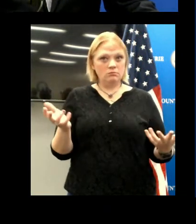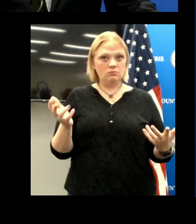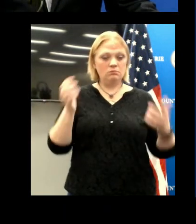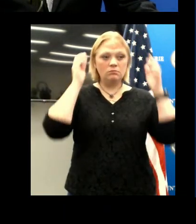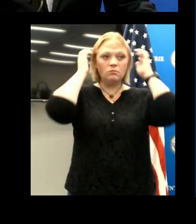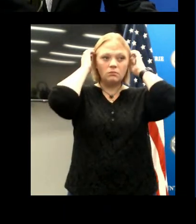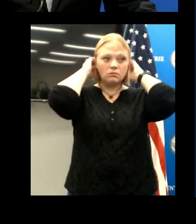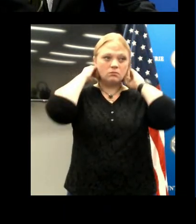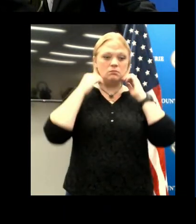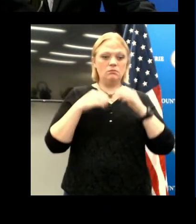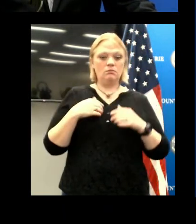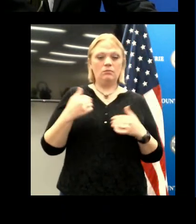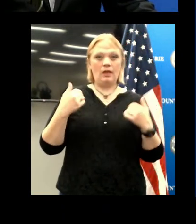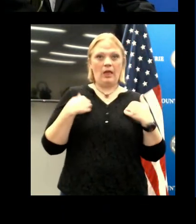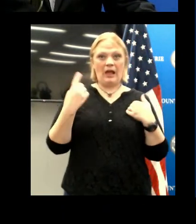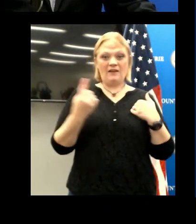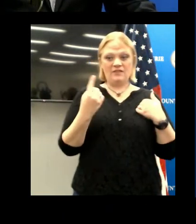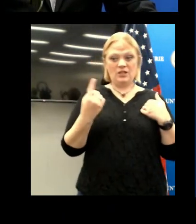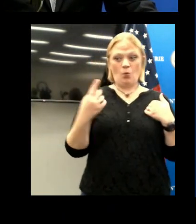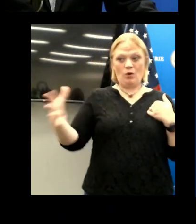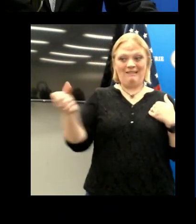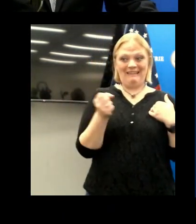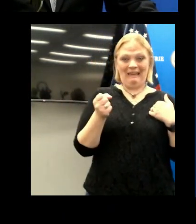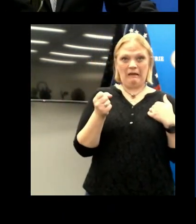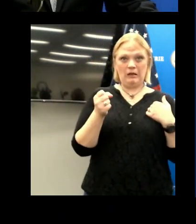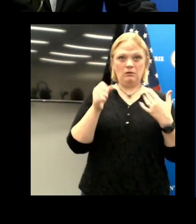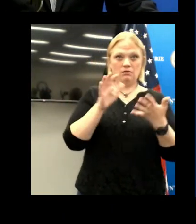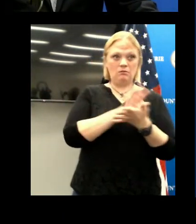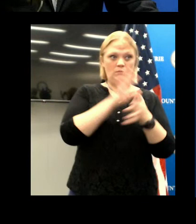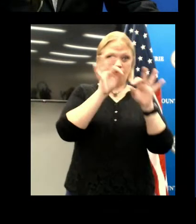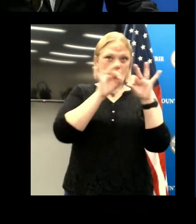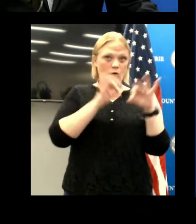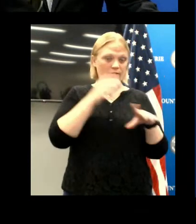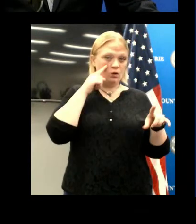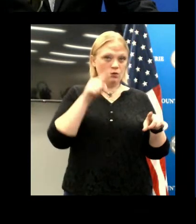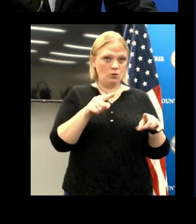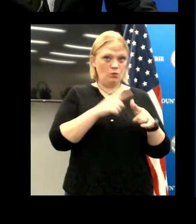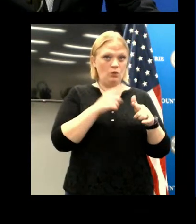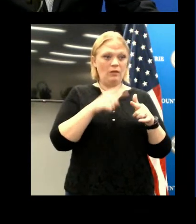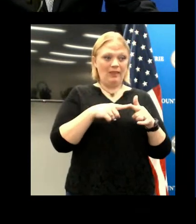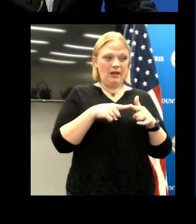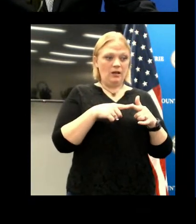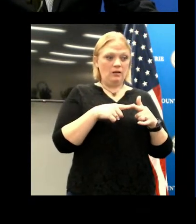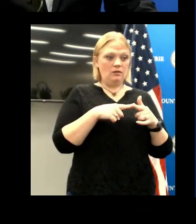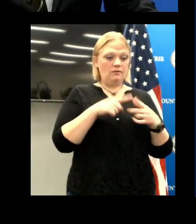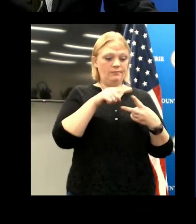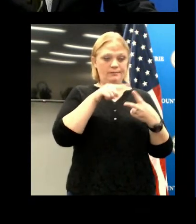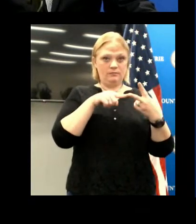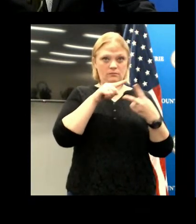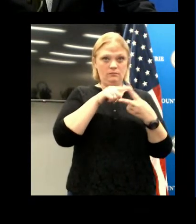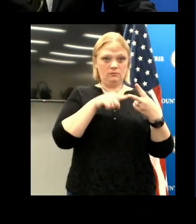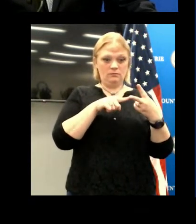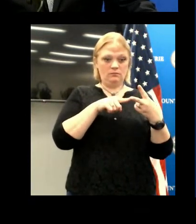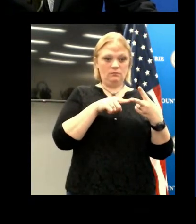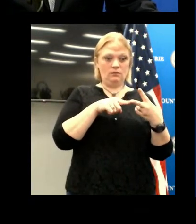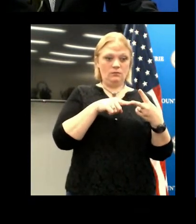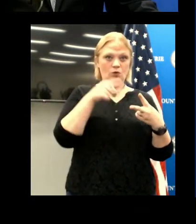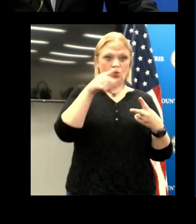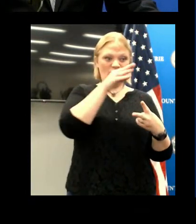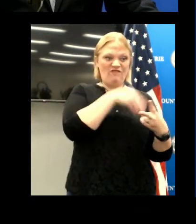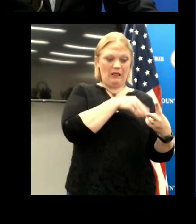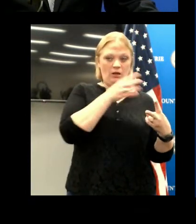have someone get an absentee ballot for you from the Board of Elections. You then have to do one of two things, either have someone return it in